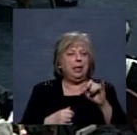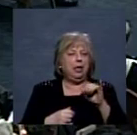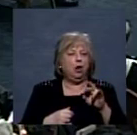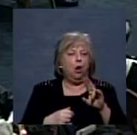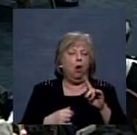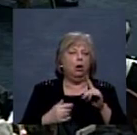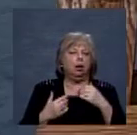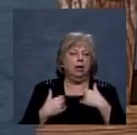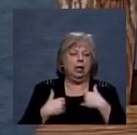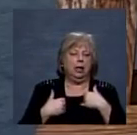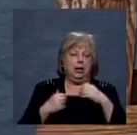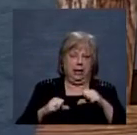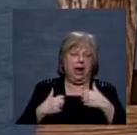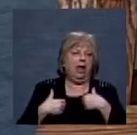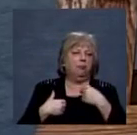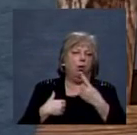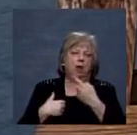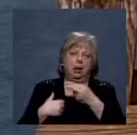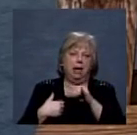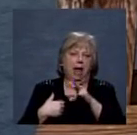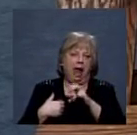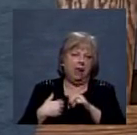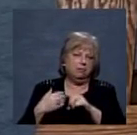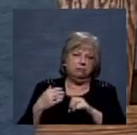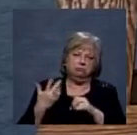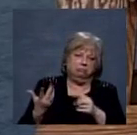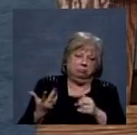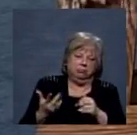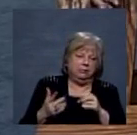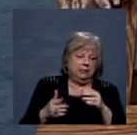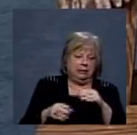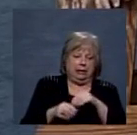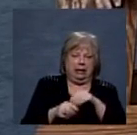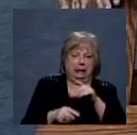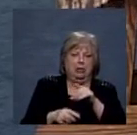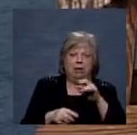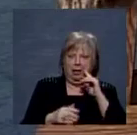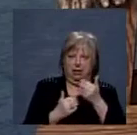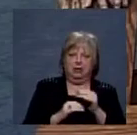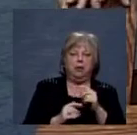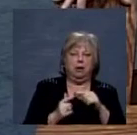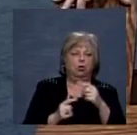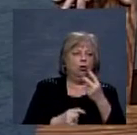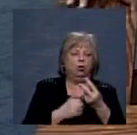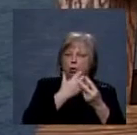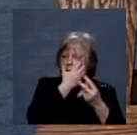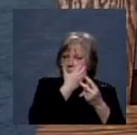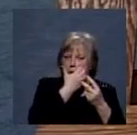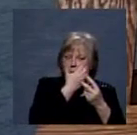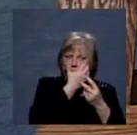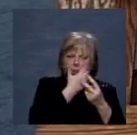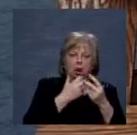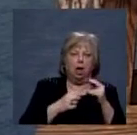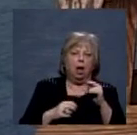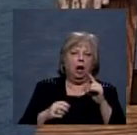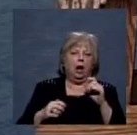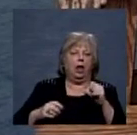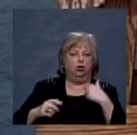from one hive to, well, here in the city of Little Rock, I believe it's limited to two unless there's a larger